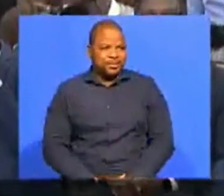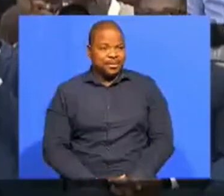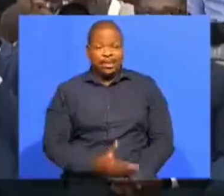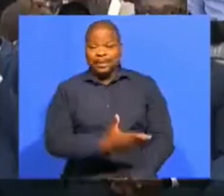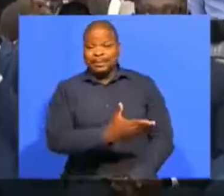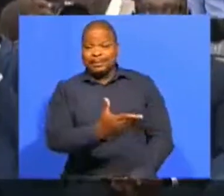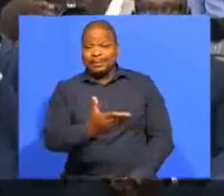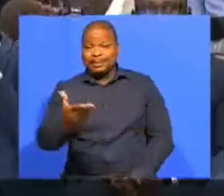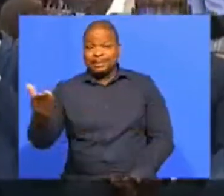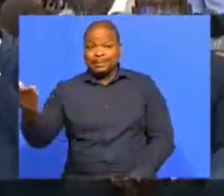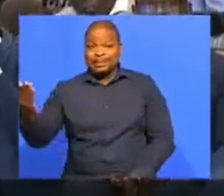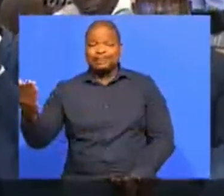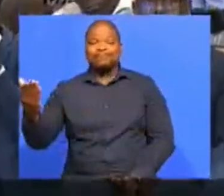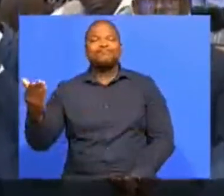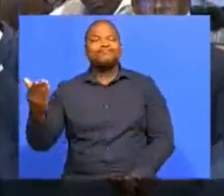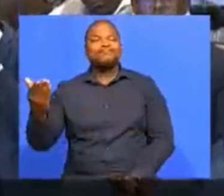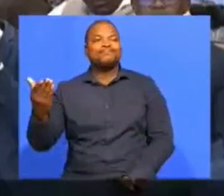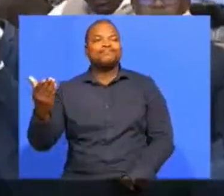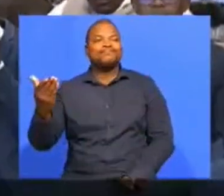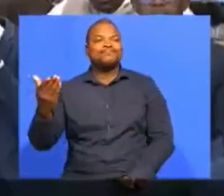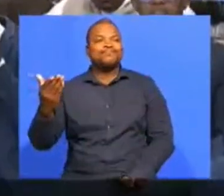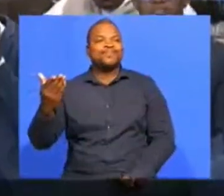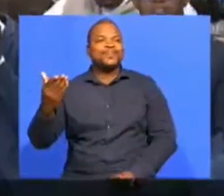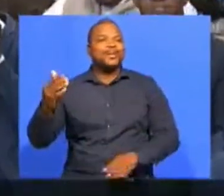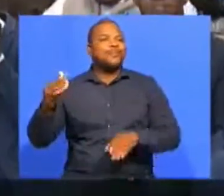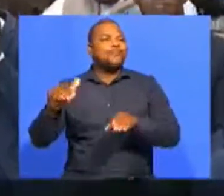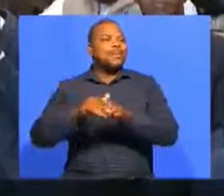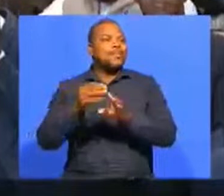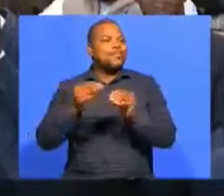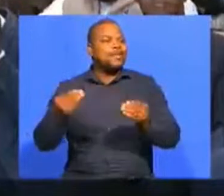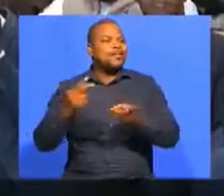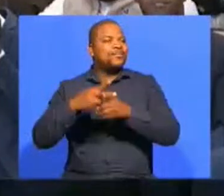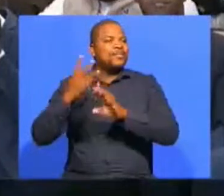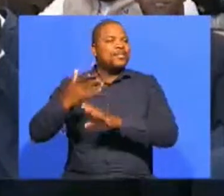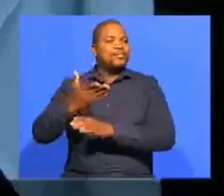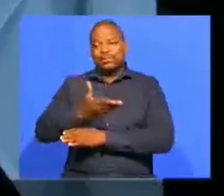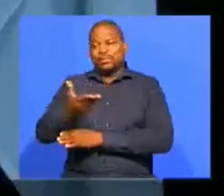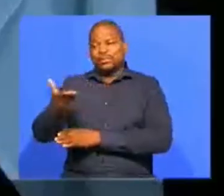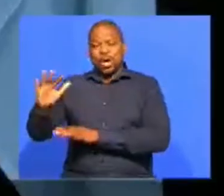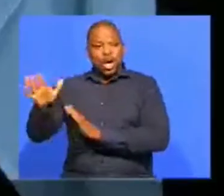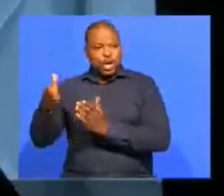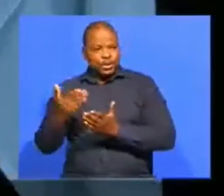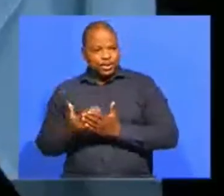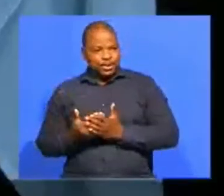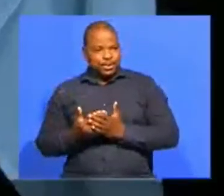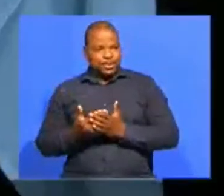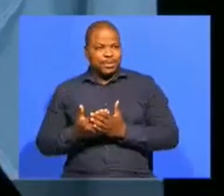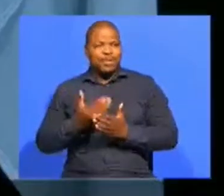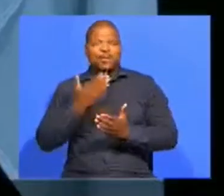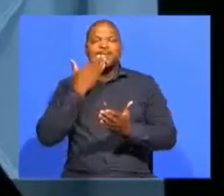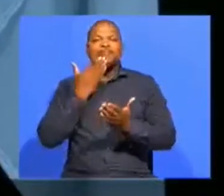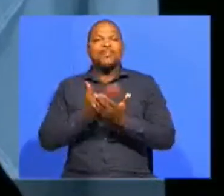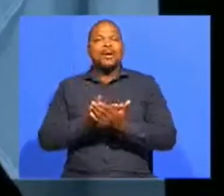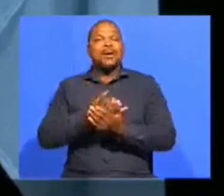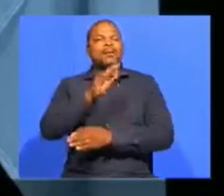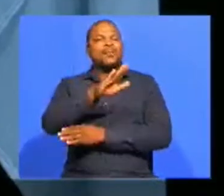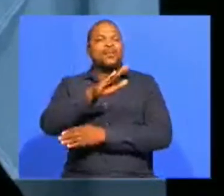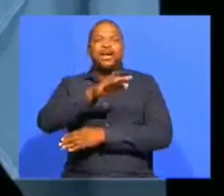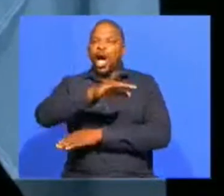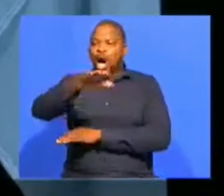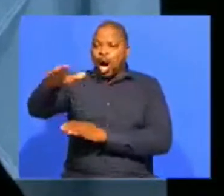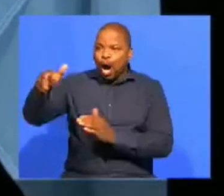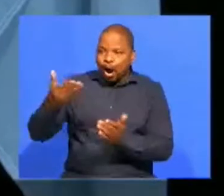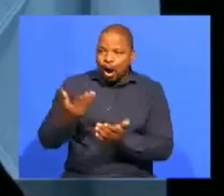Ladies and gentlemen, members of the press, distinguished guests, let me say good afternoon to all